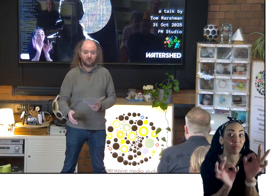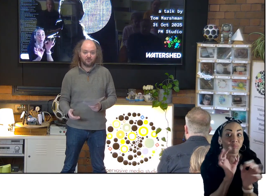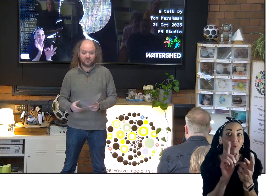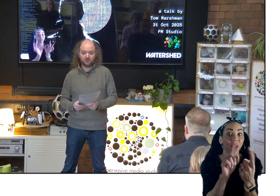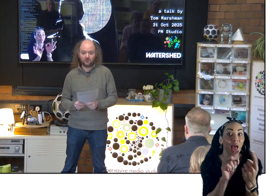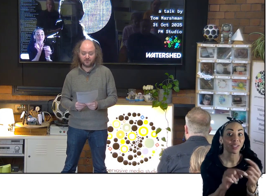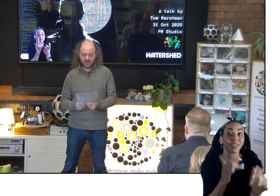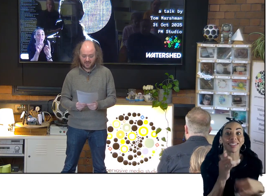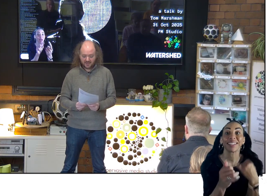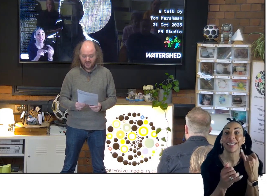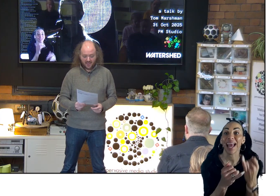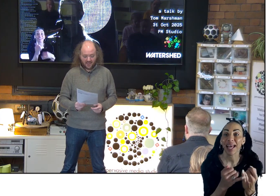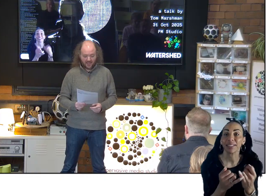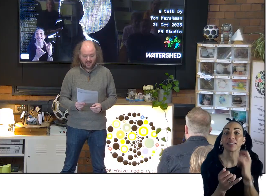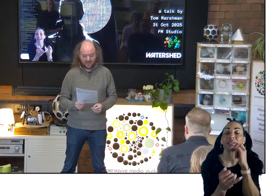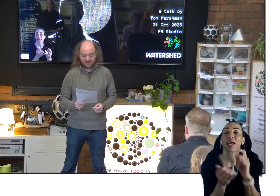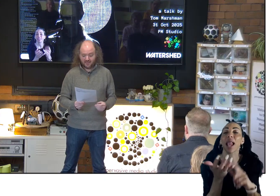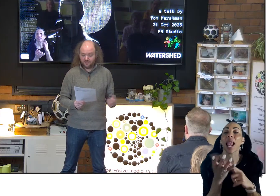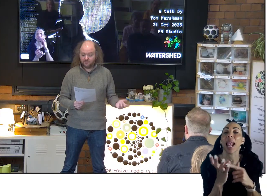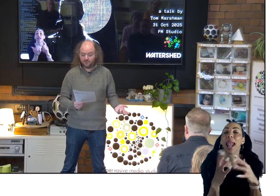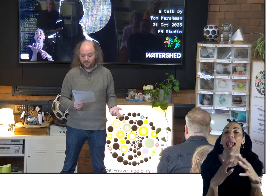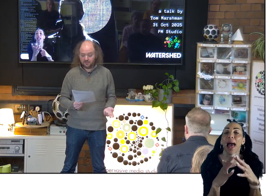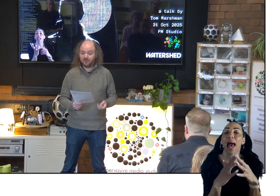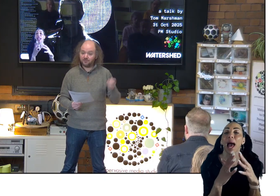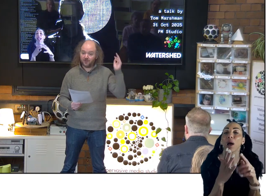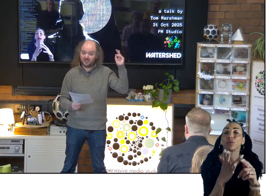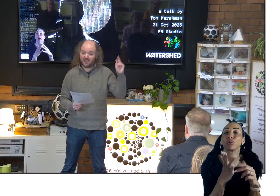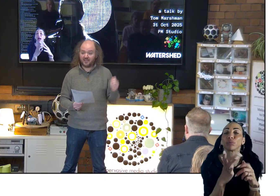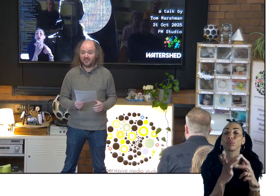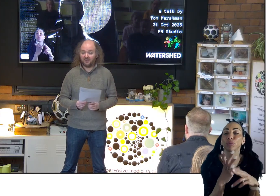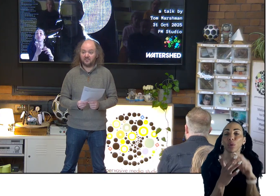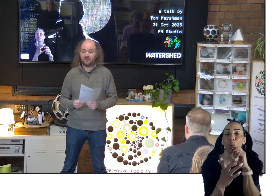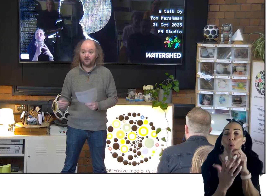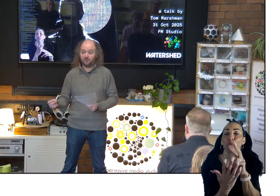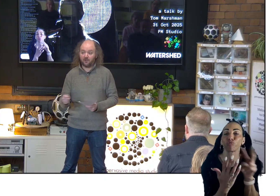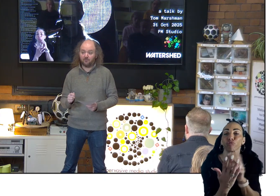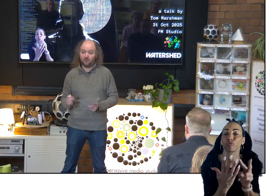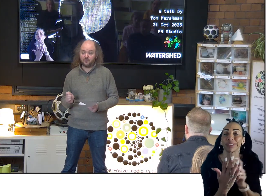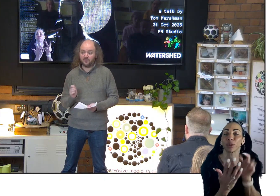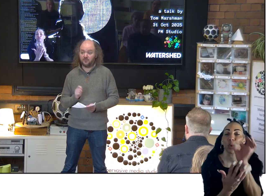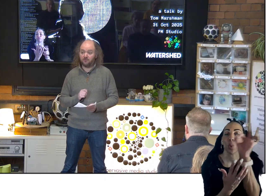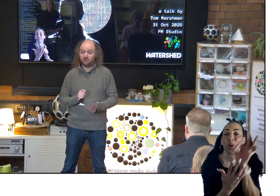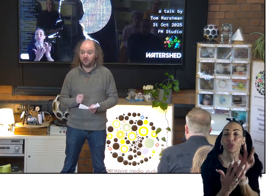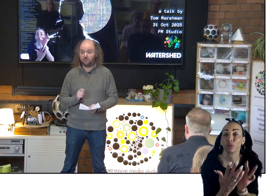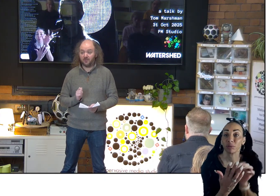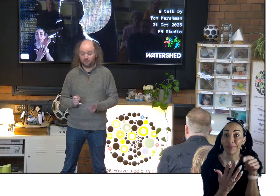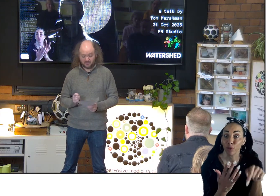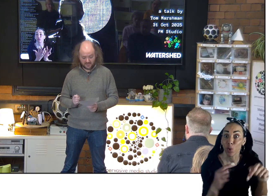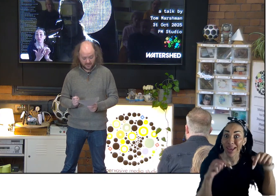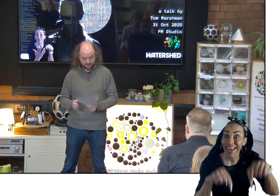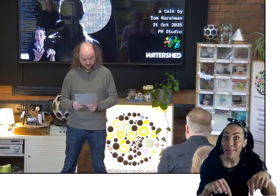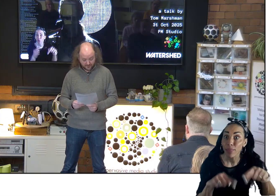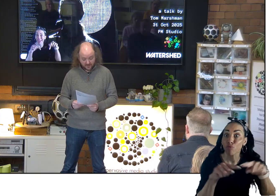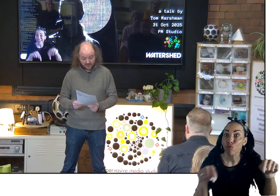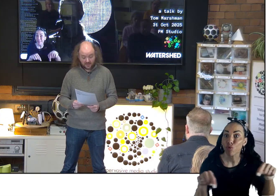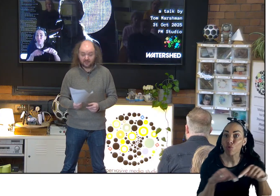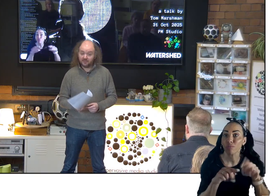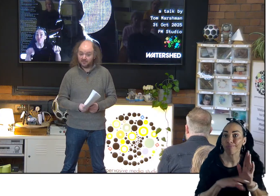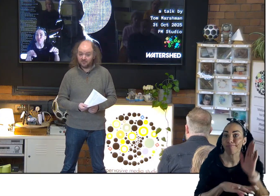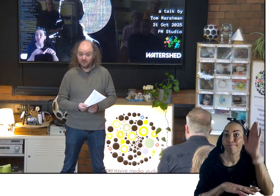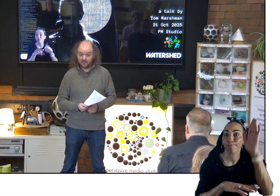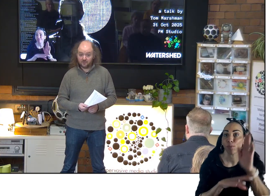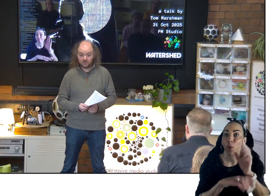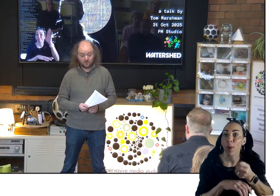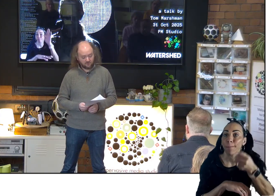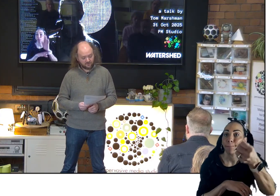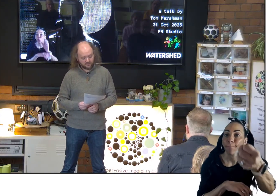will be your voice in the room today. If you're in the building, please raise your hand and I'll send around a microphone so the folks at home can hear what you're saying.